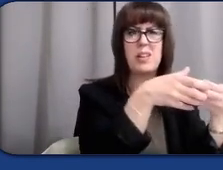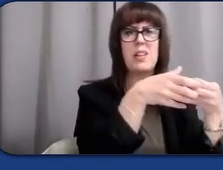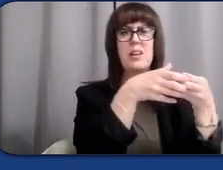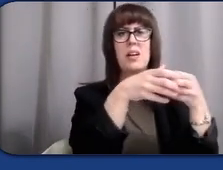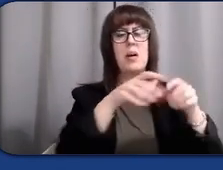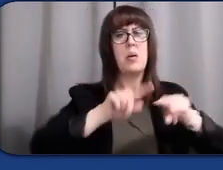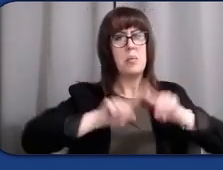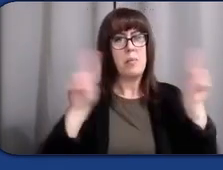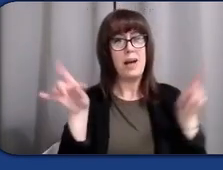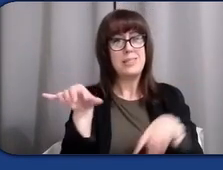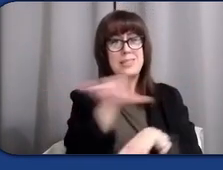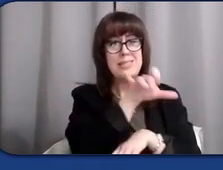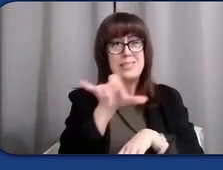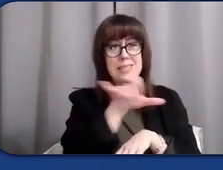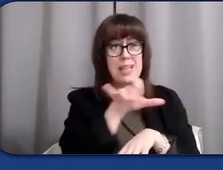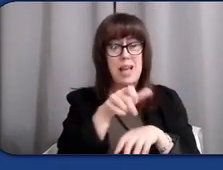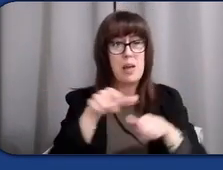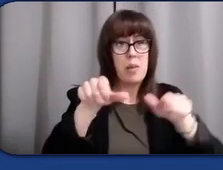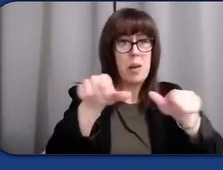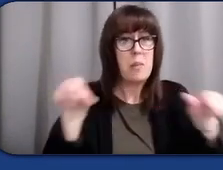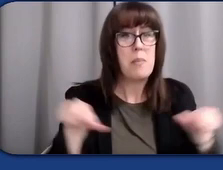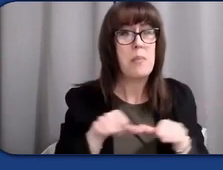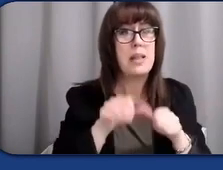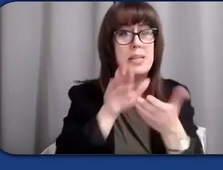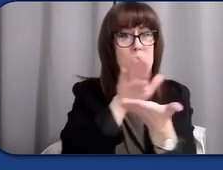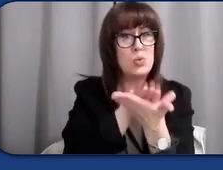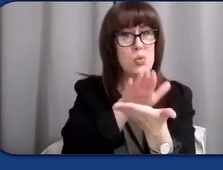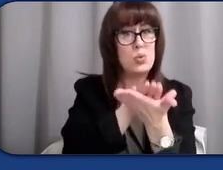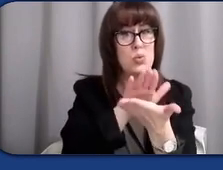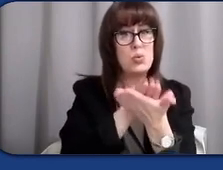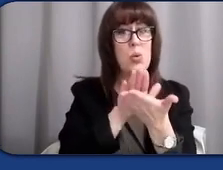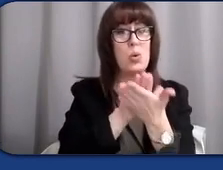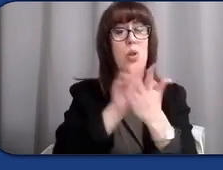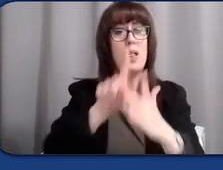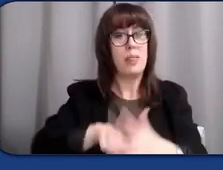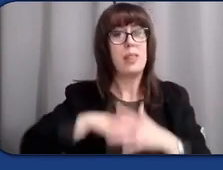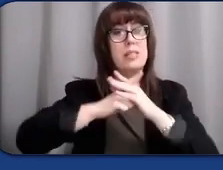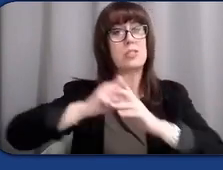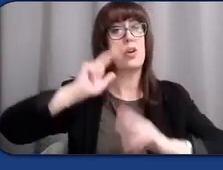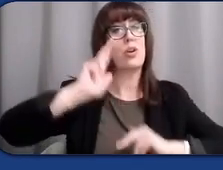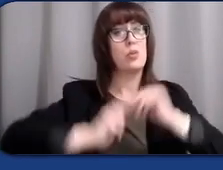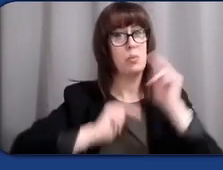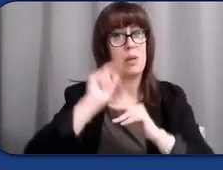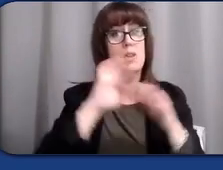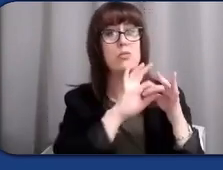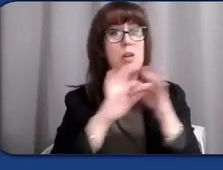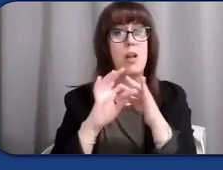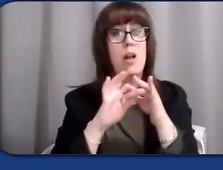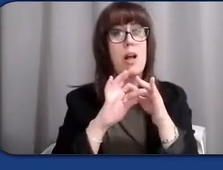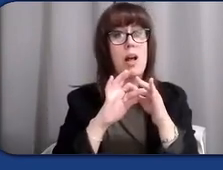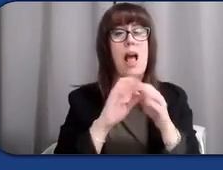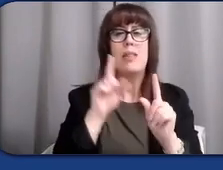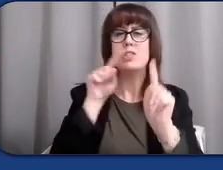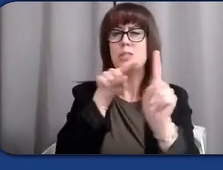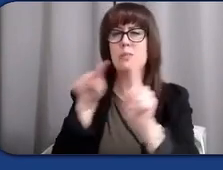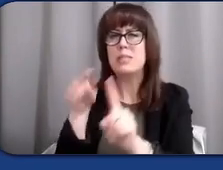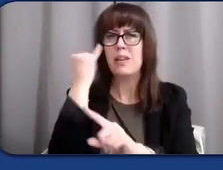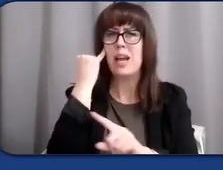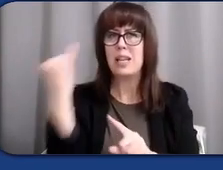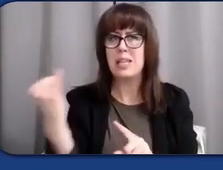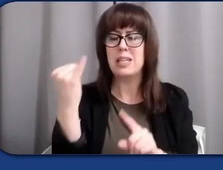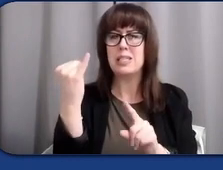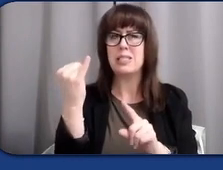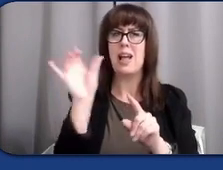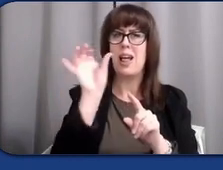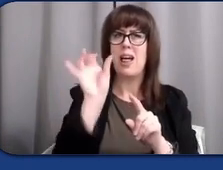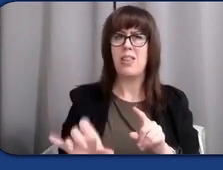you find that they already have that trust, they already have built that relationship, and they start to question certain ideas that are being pushed to keep people